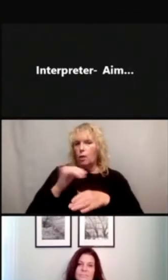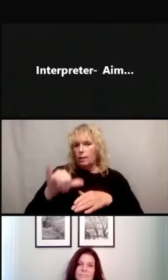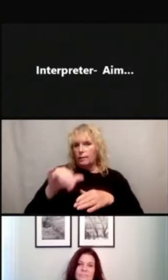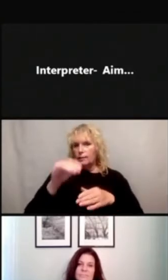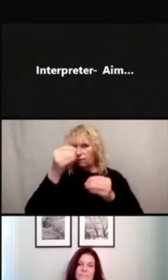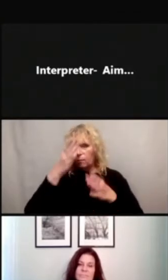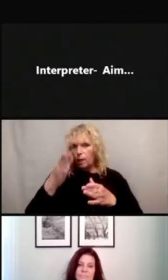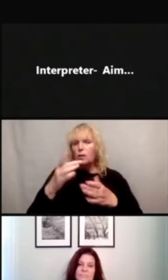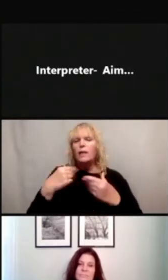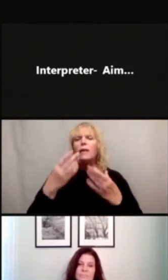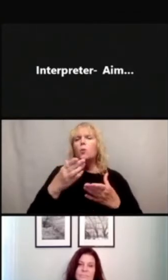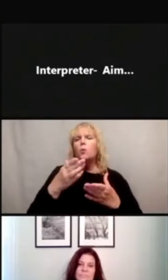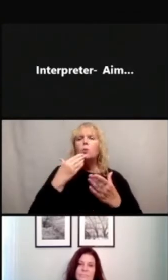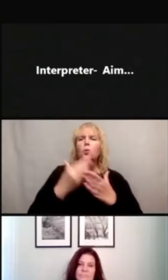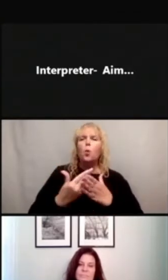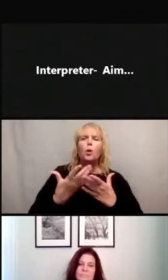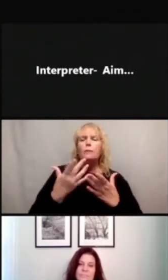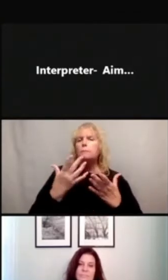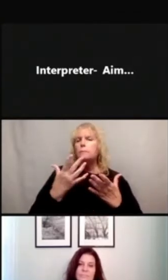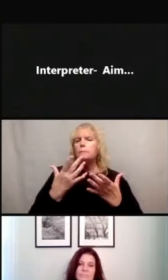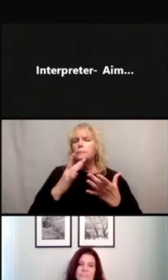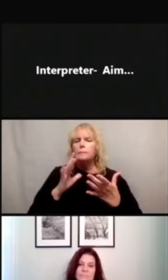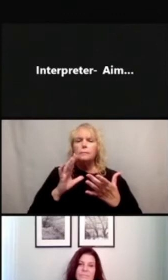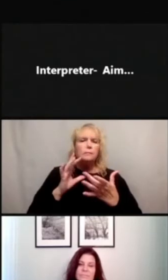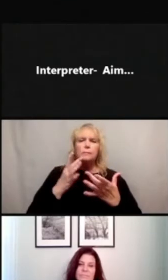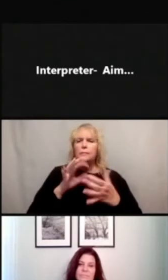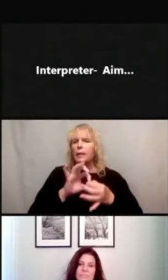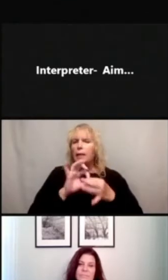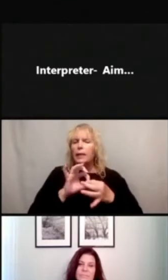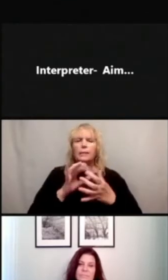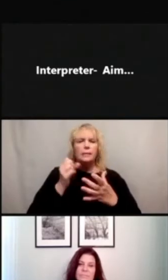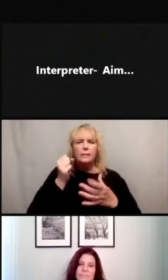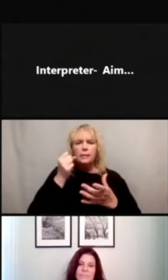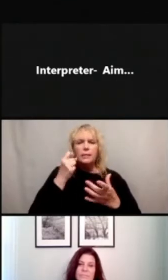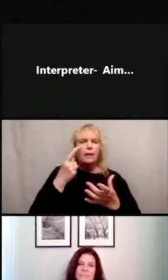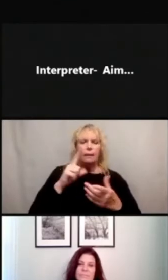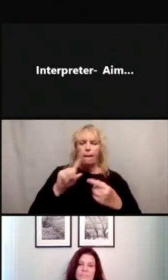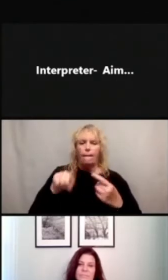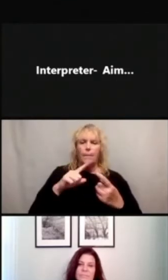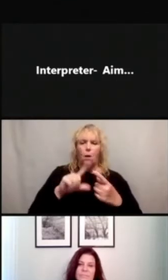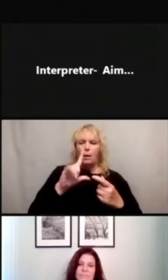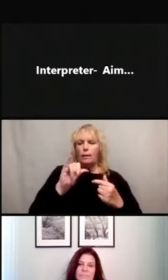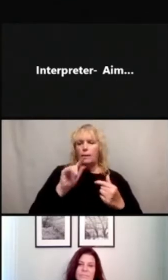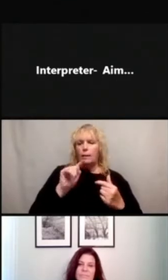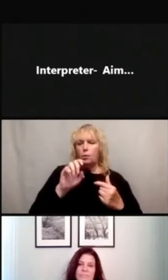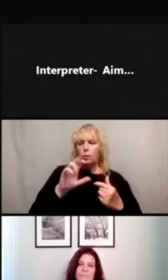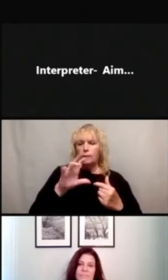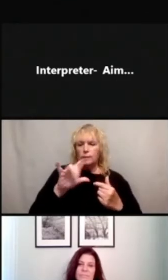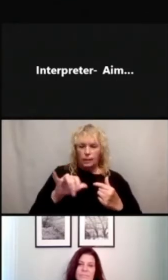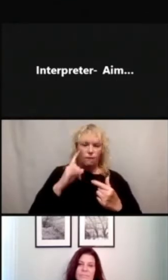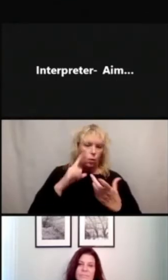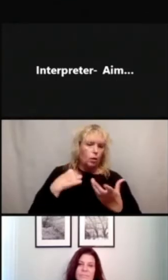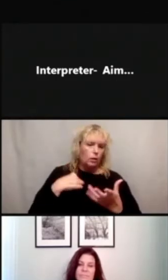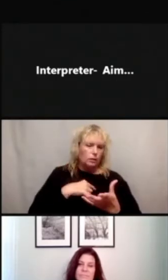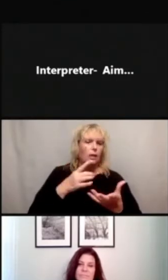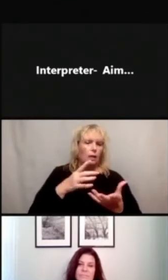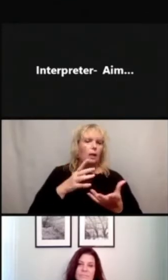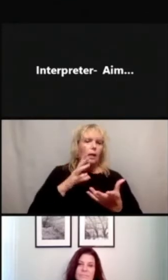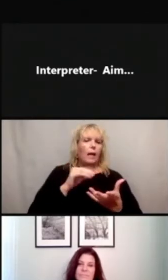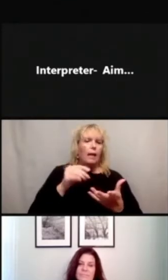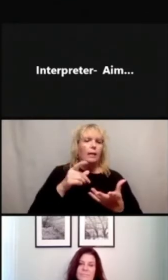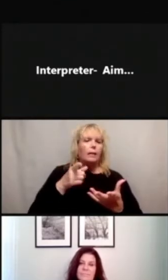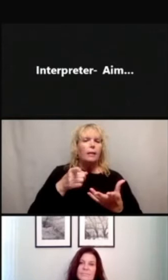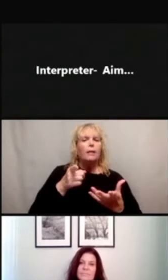give you some context for what we're talking about when we're talking about low health literacy scores. So about 14% of the American